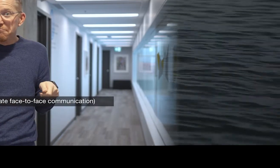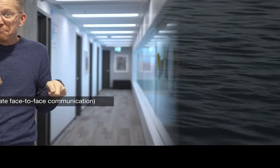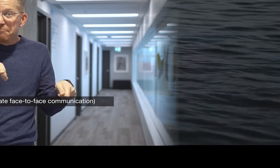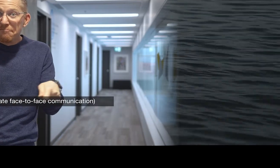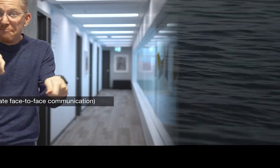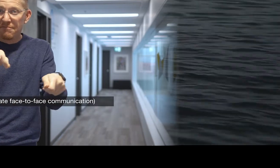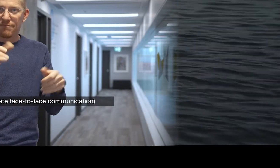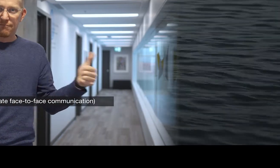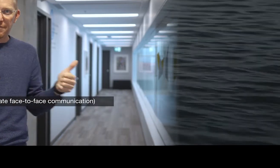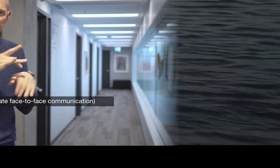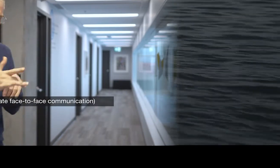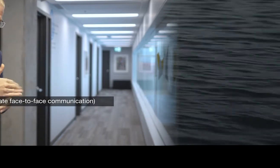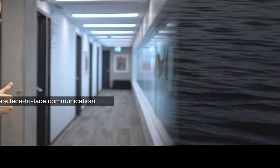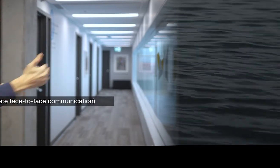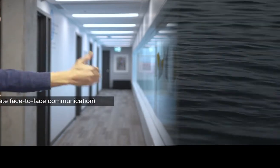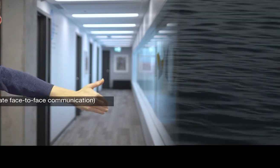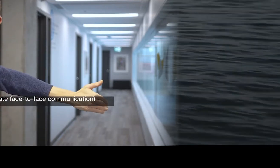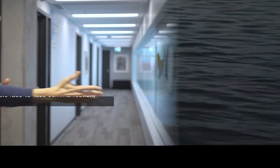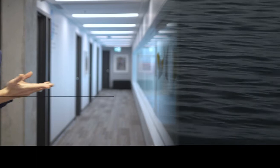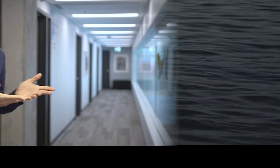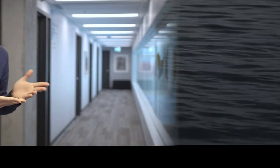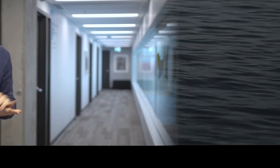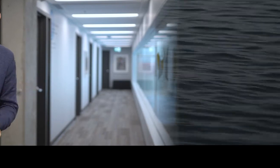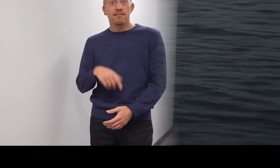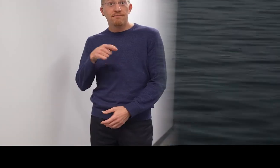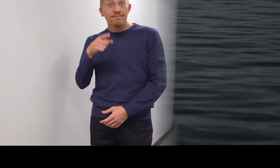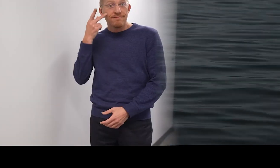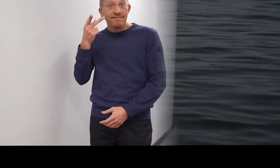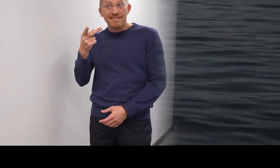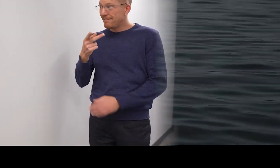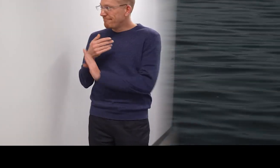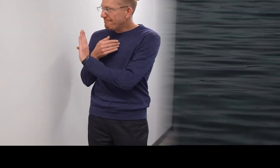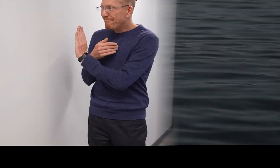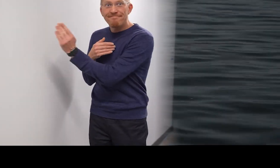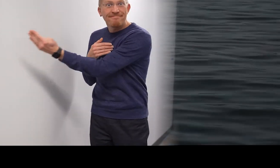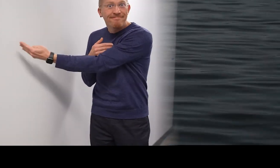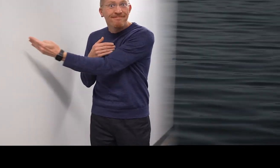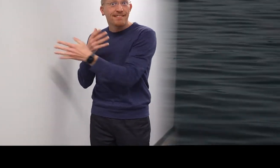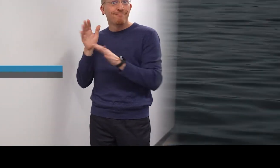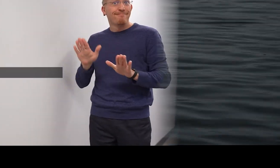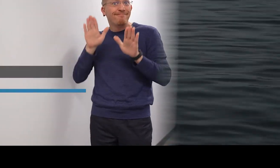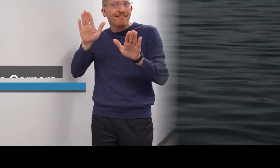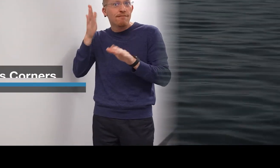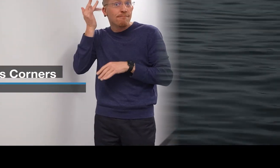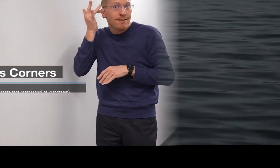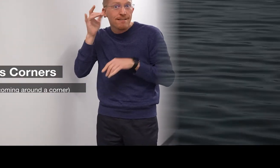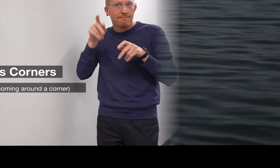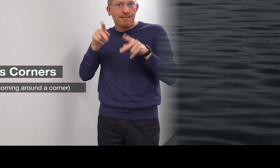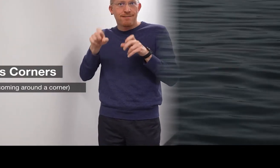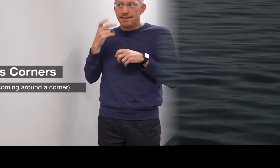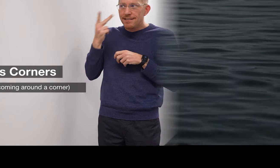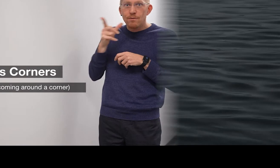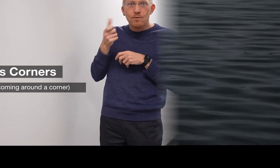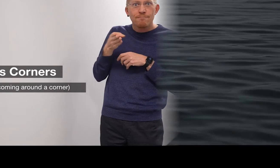each other, or someone with a mobility device. Another great feature of the building is the curved